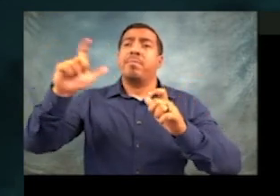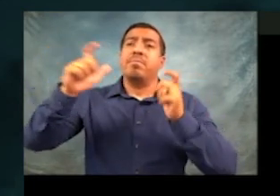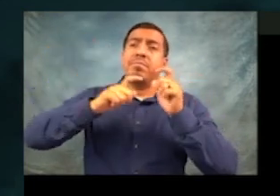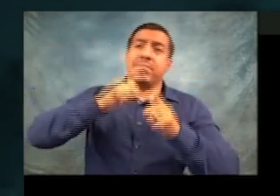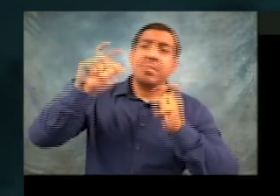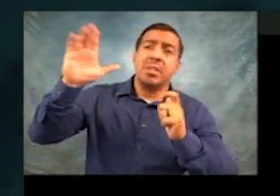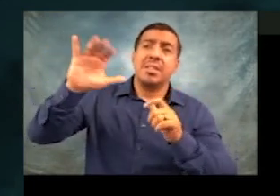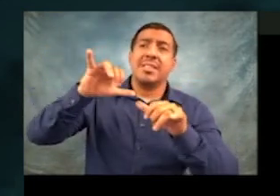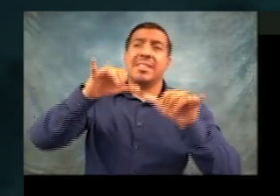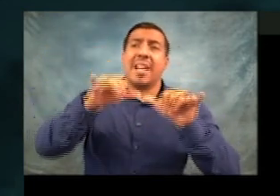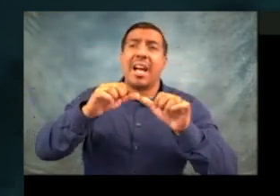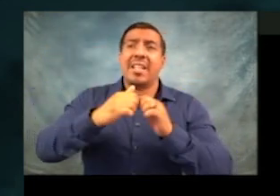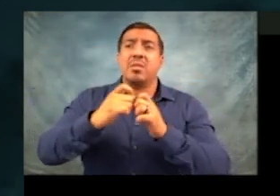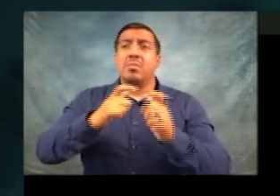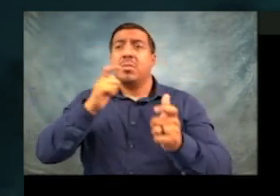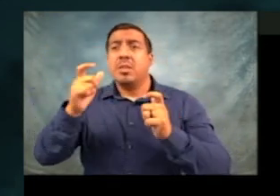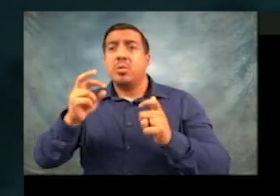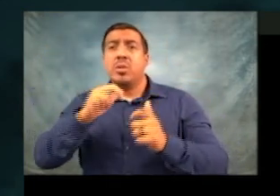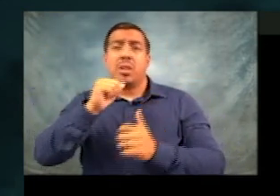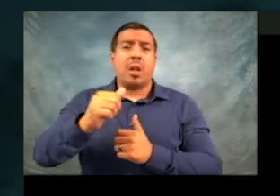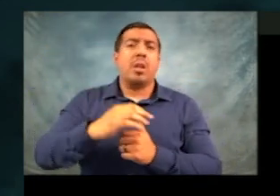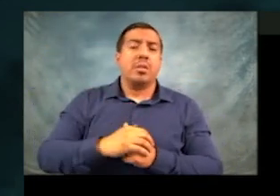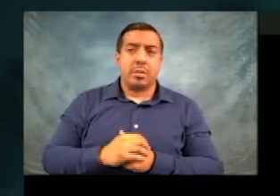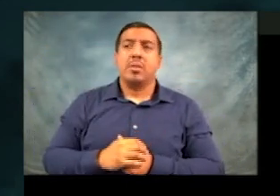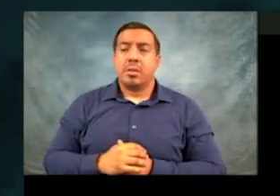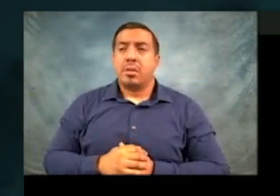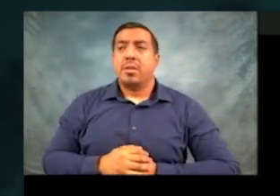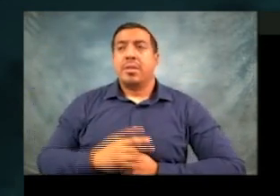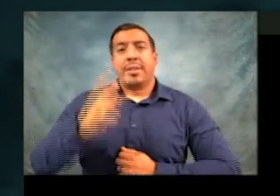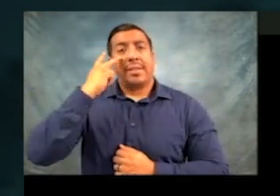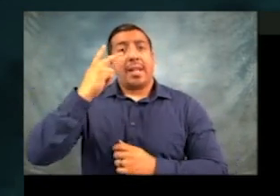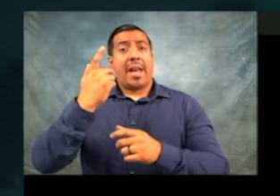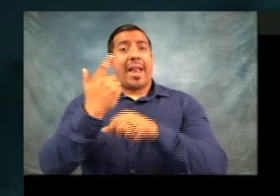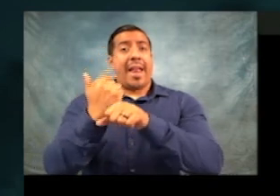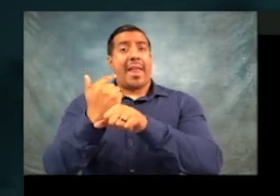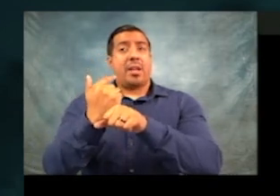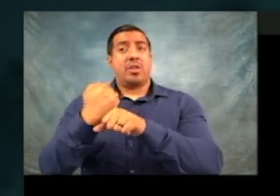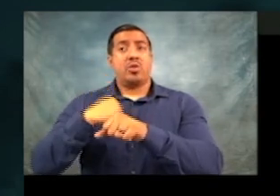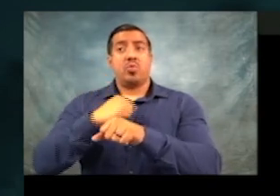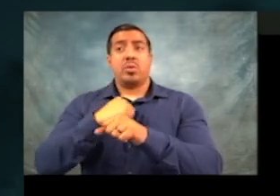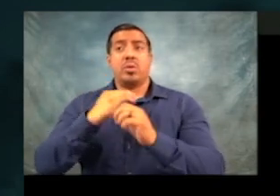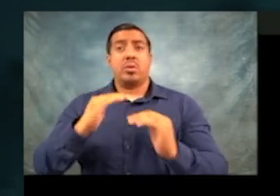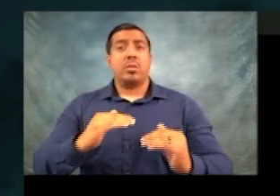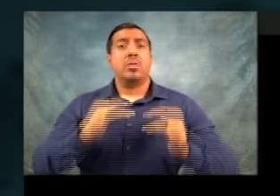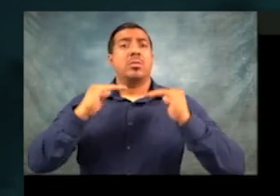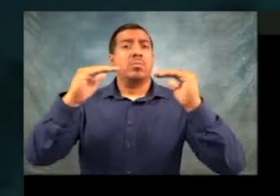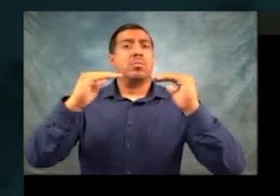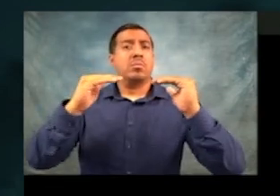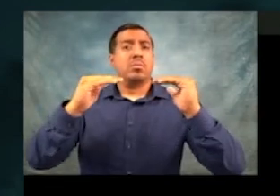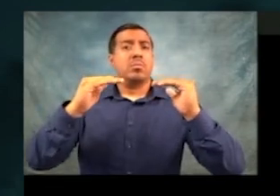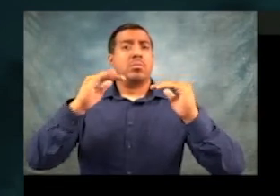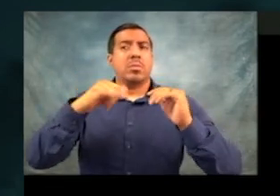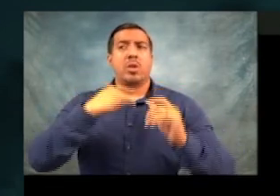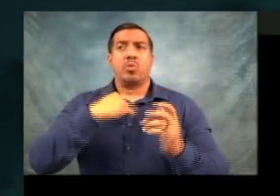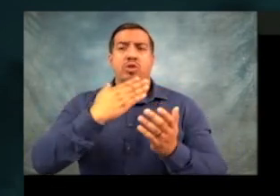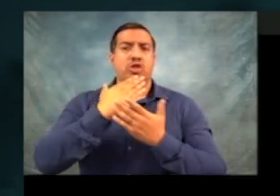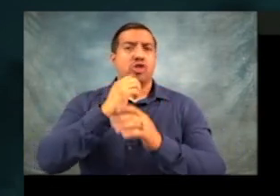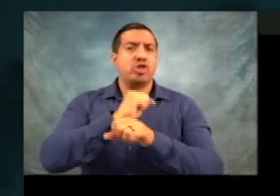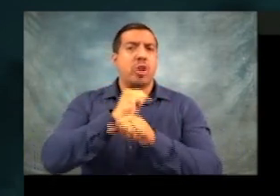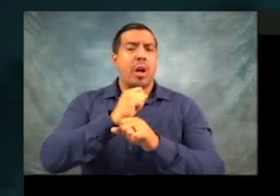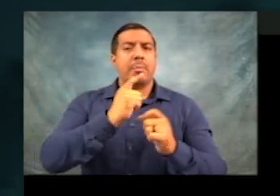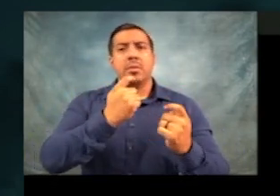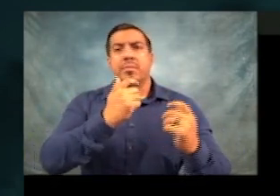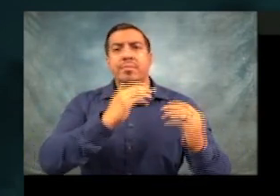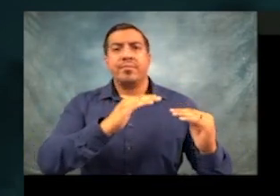how large the hurricane is. And you can see that last year when we upgraded the model, we did a really good job